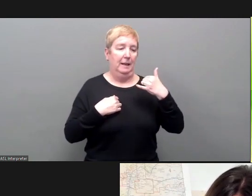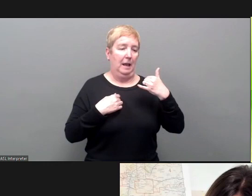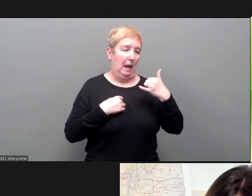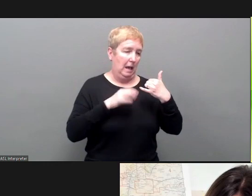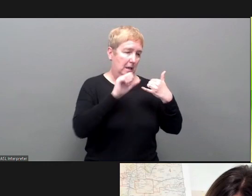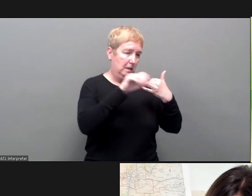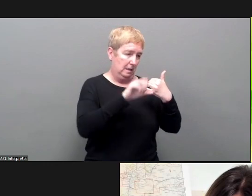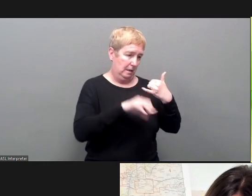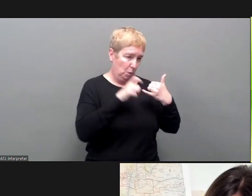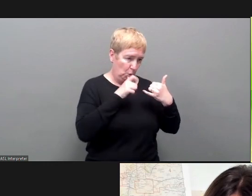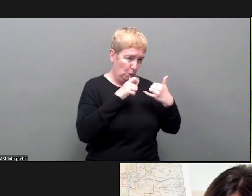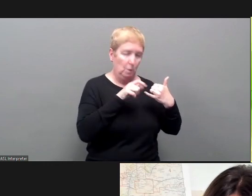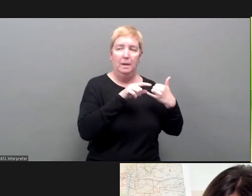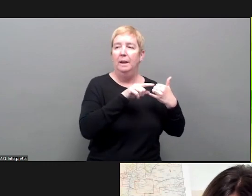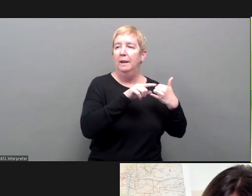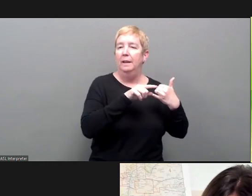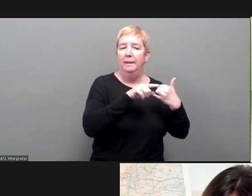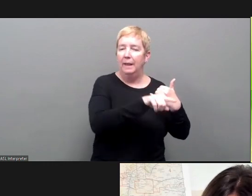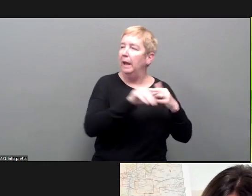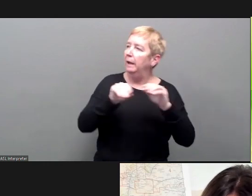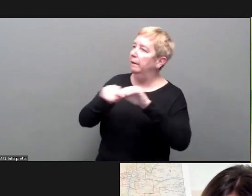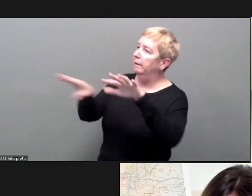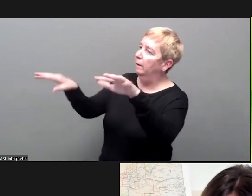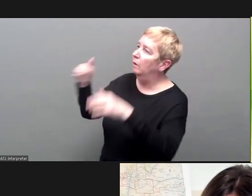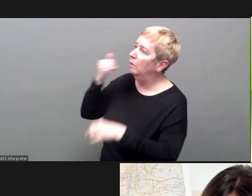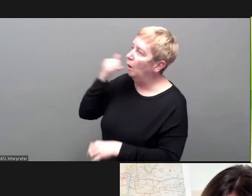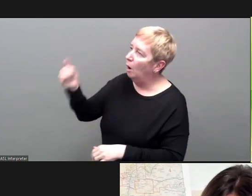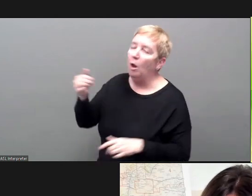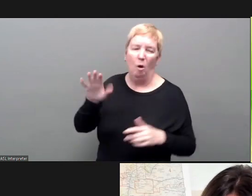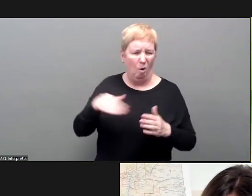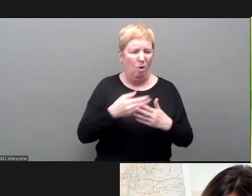well, links to provide guidance. And so